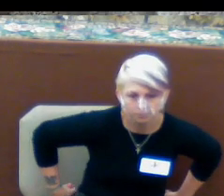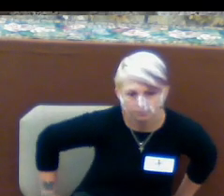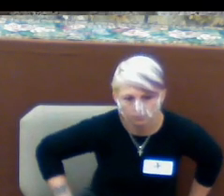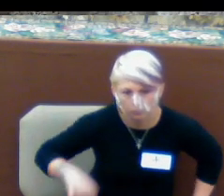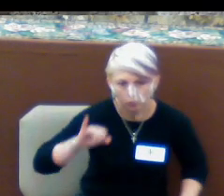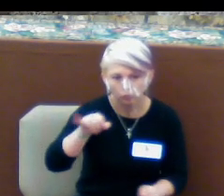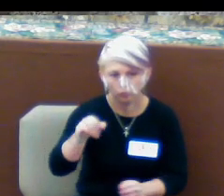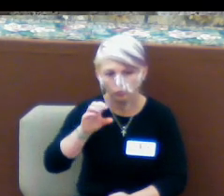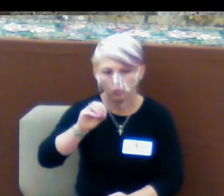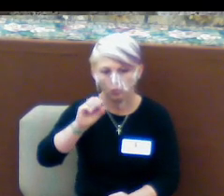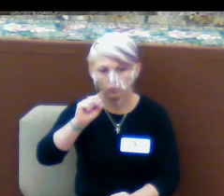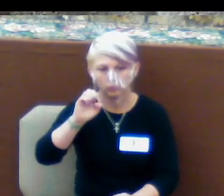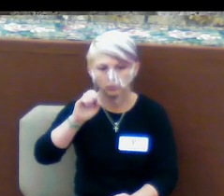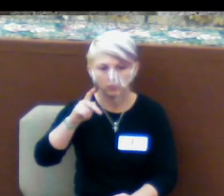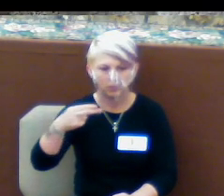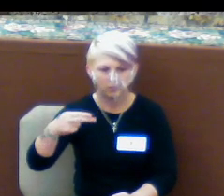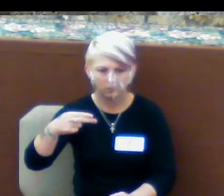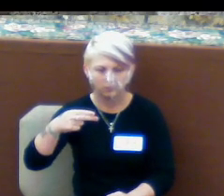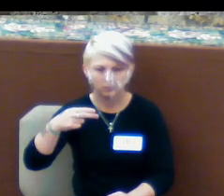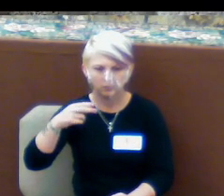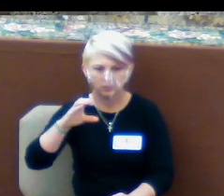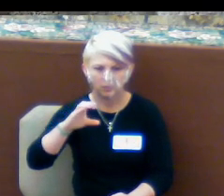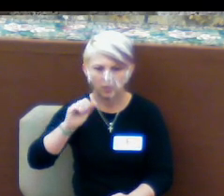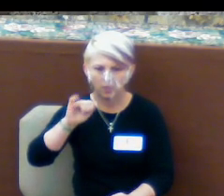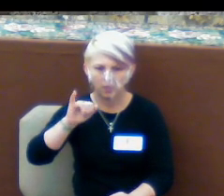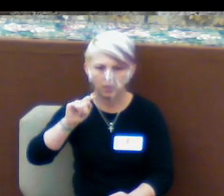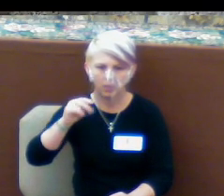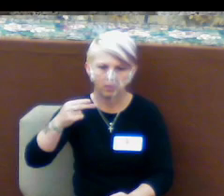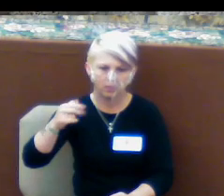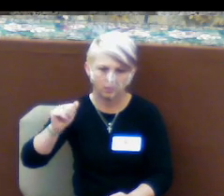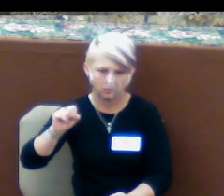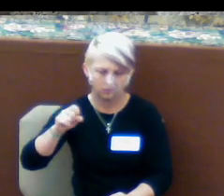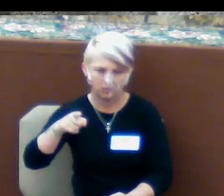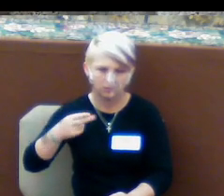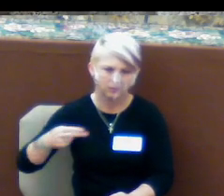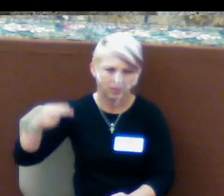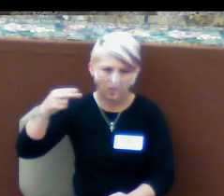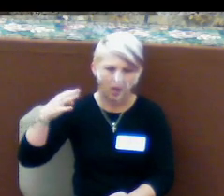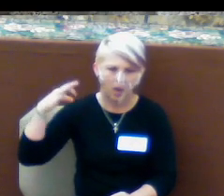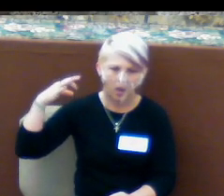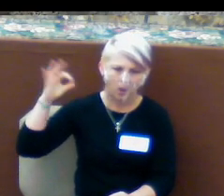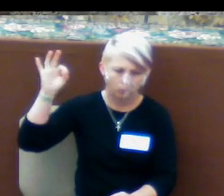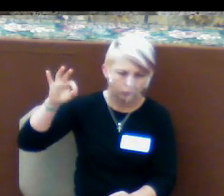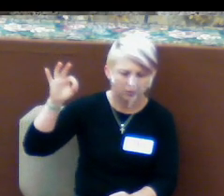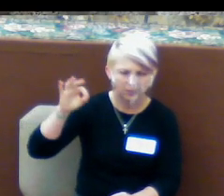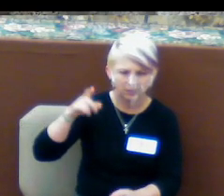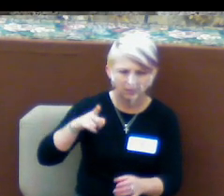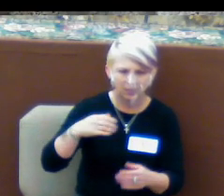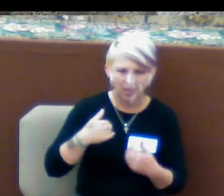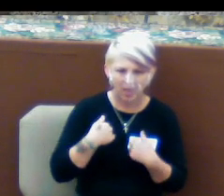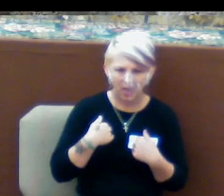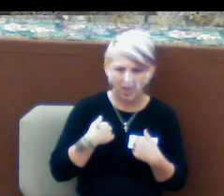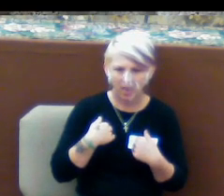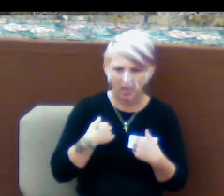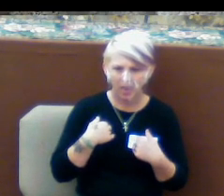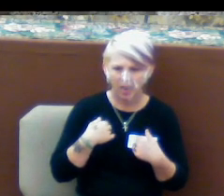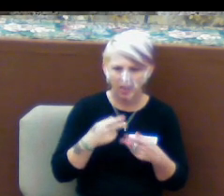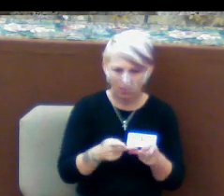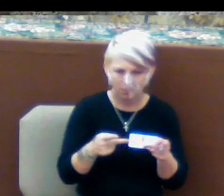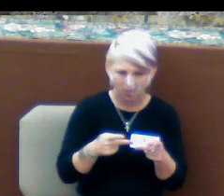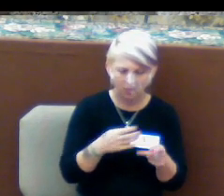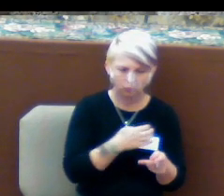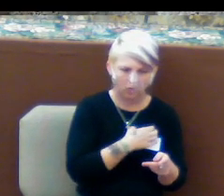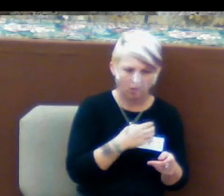Joseph Caiaphas is the high priest. He held the office in AD 18 to 36, far longer